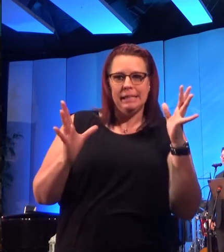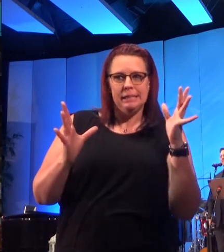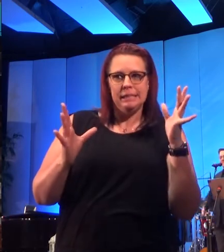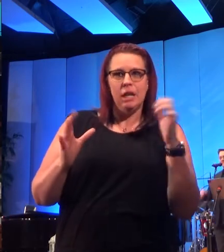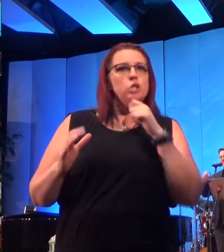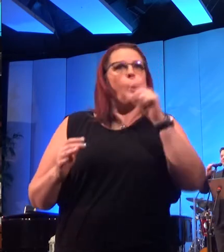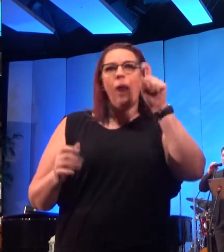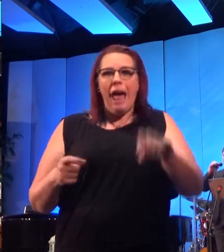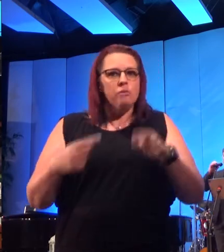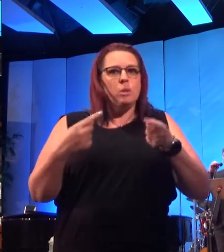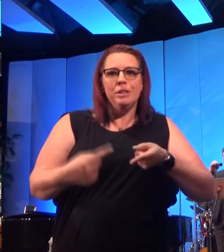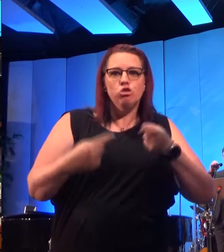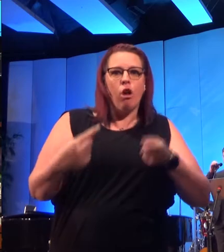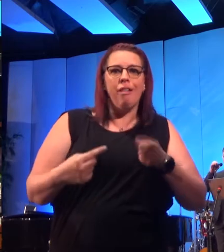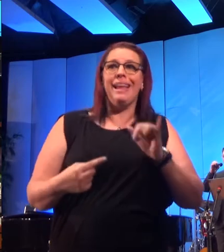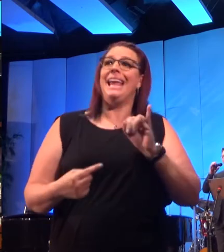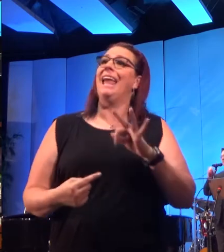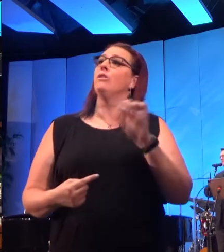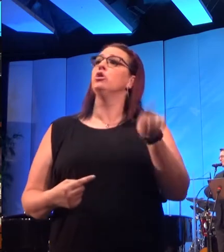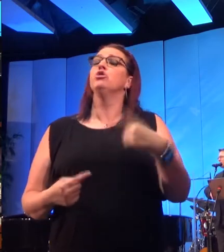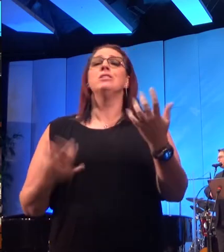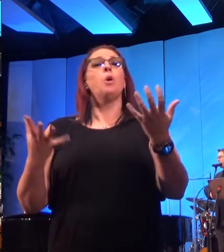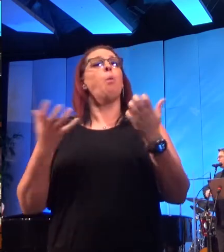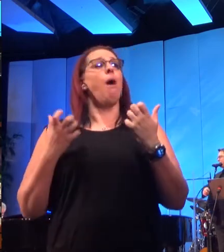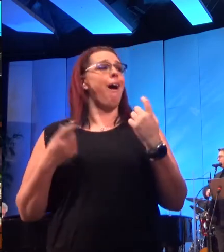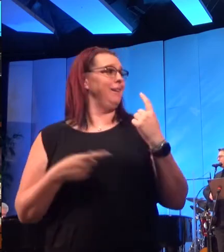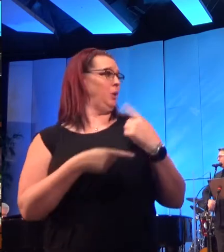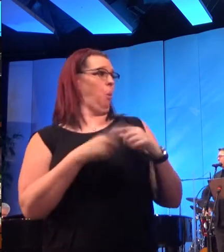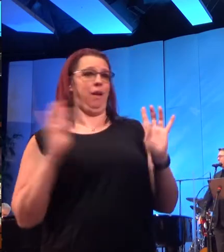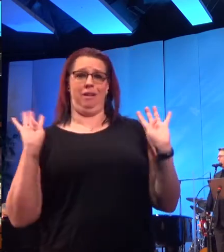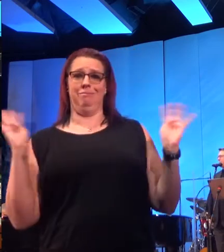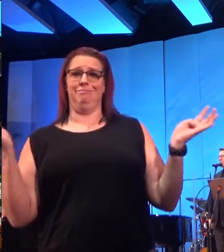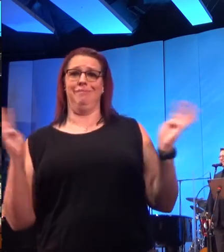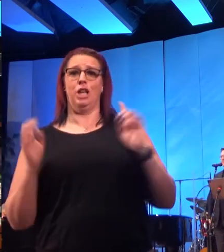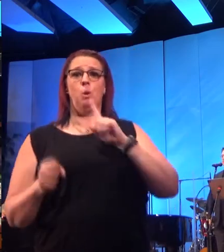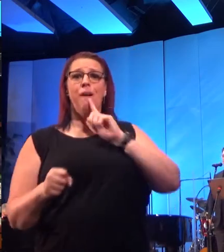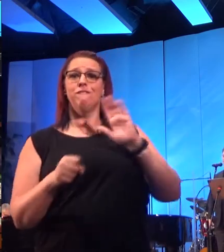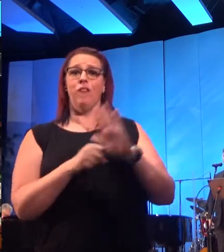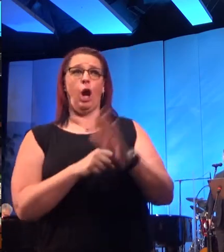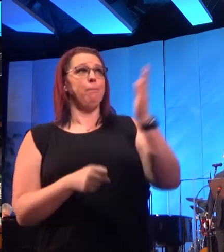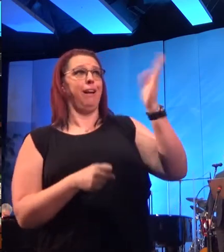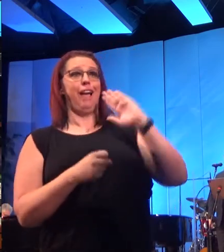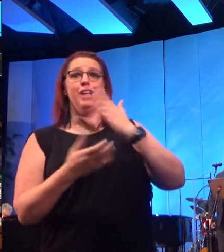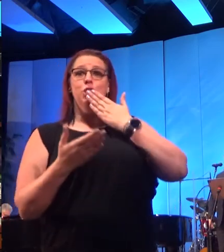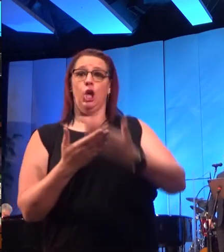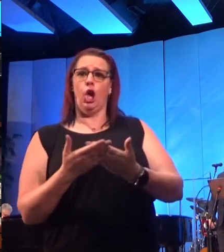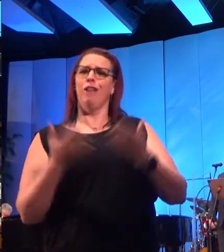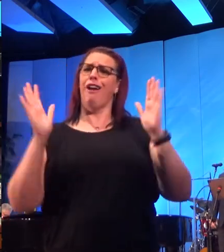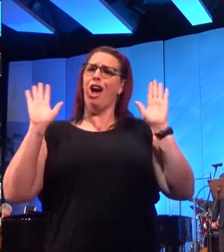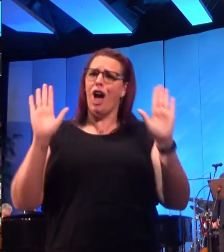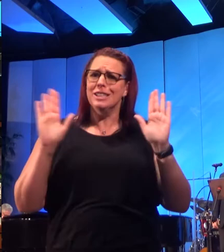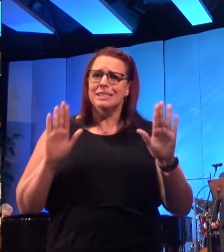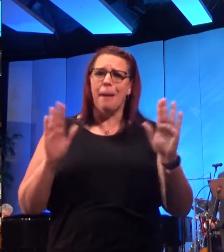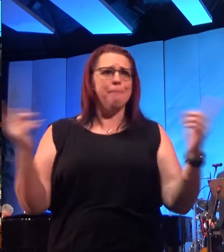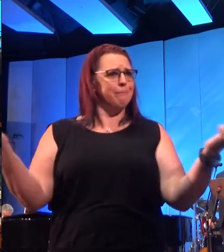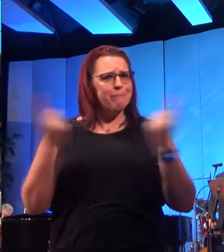to be struggling. If you just want one of these beautiful souls to affirm all of God's good, awesome. Come on up and do